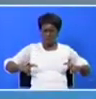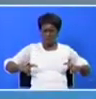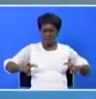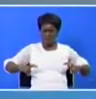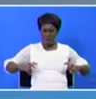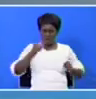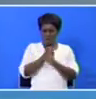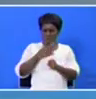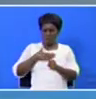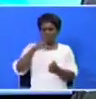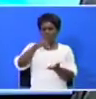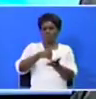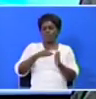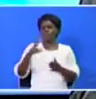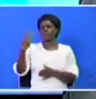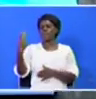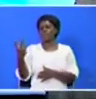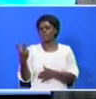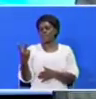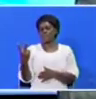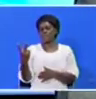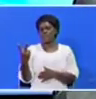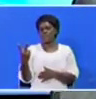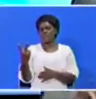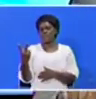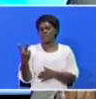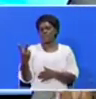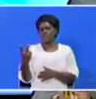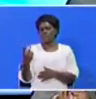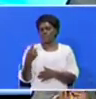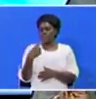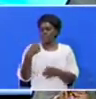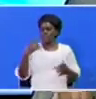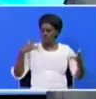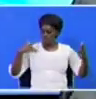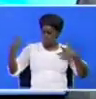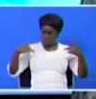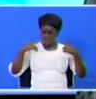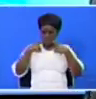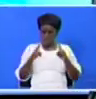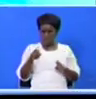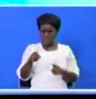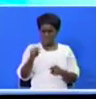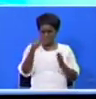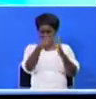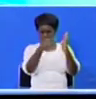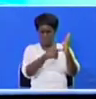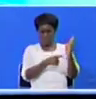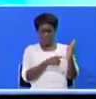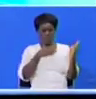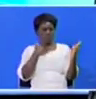involved. And the second would be that on account of what has been raised, this and this and this is what we intend